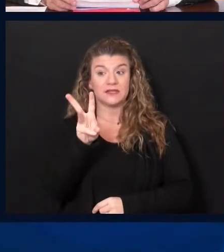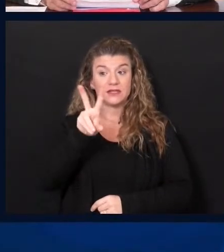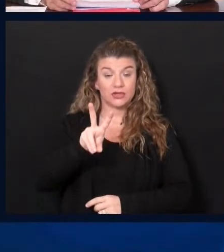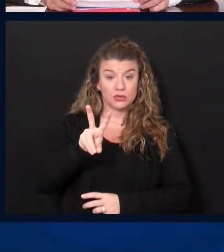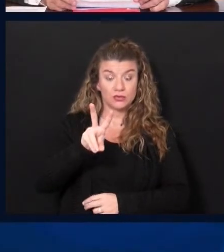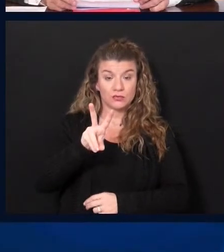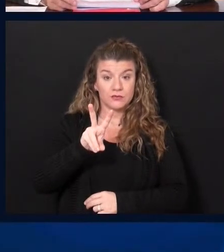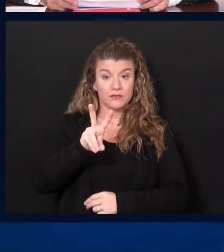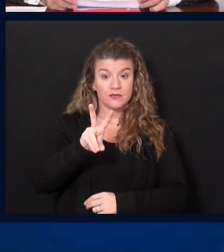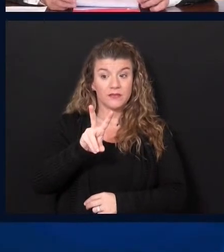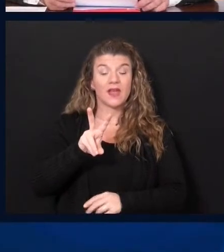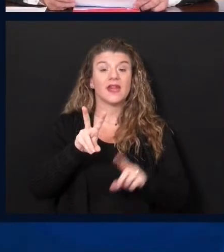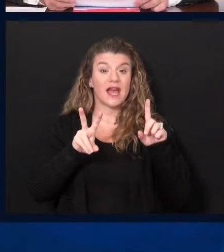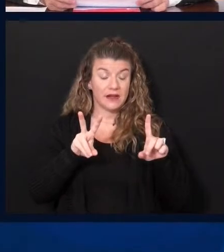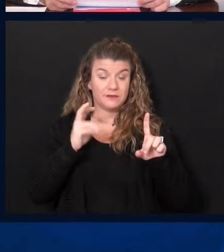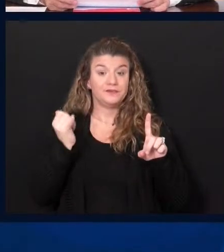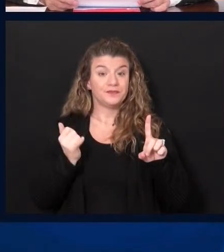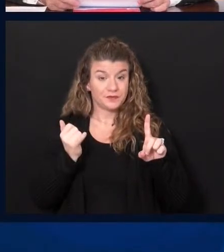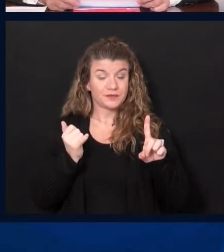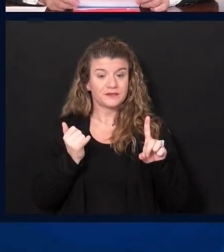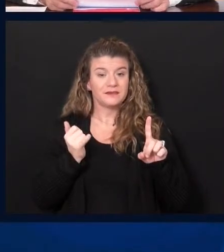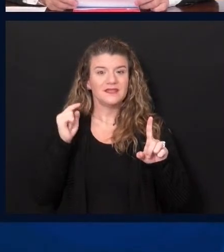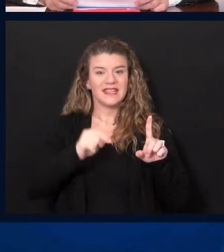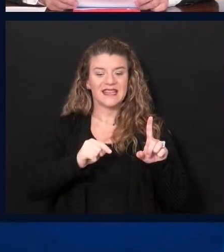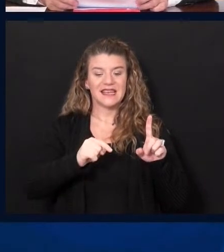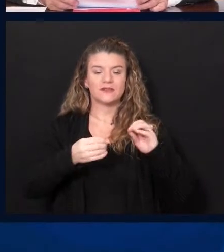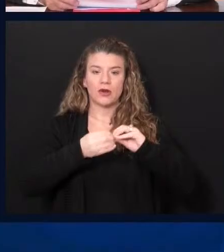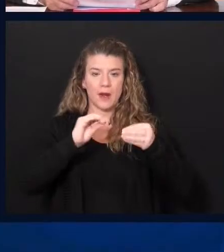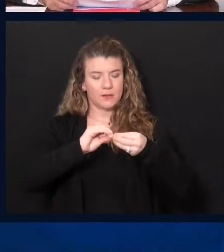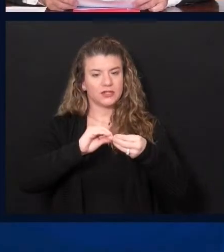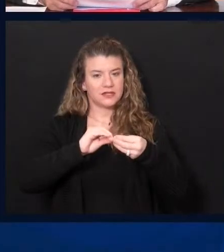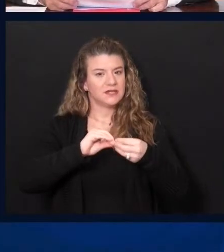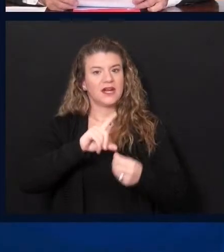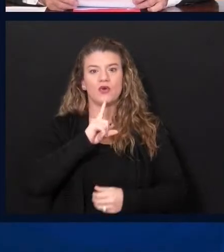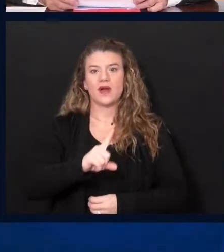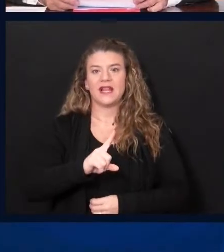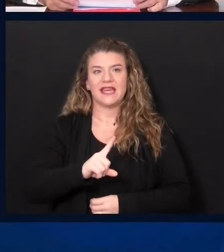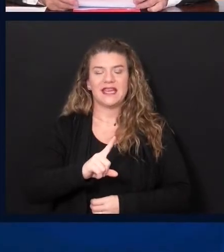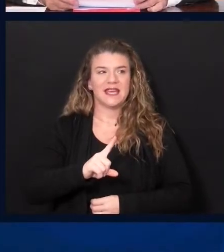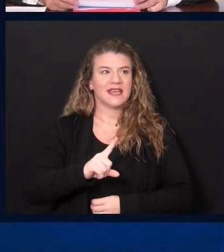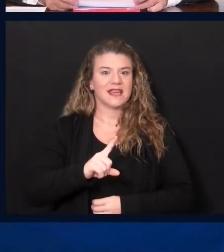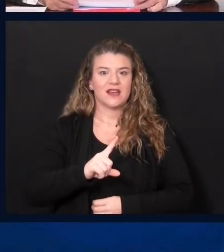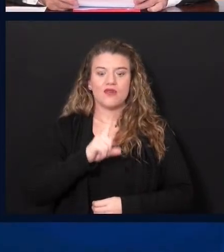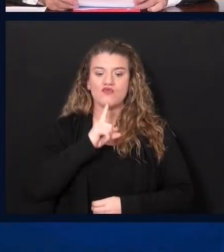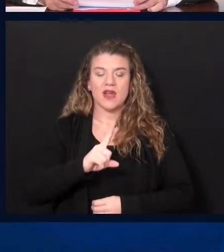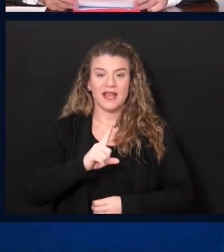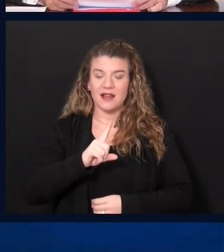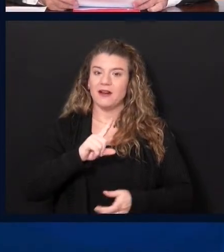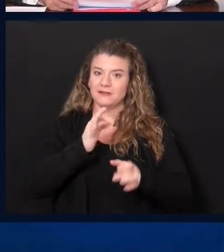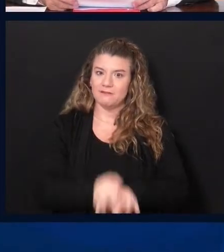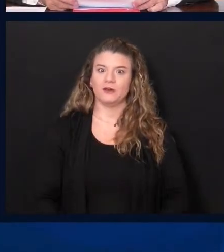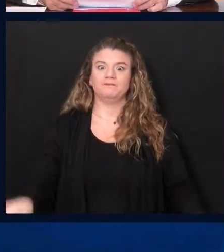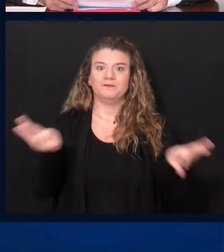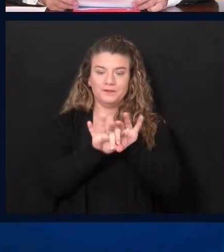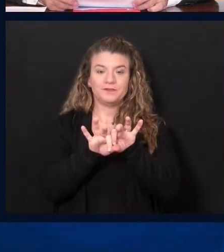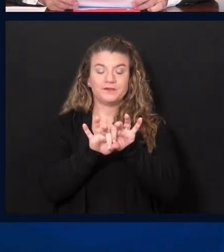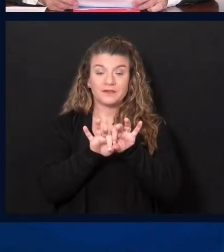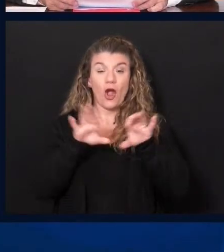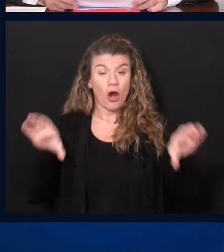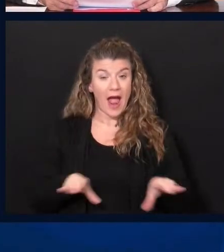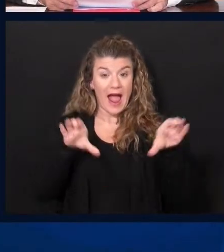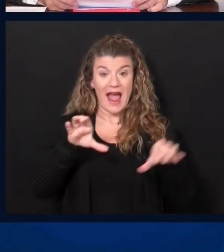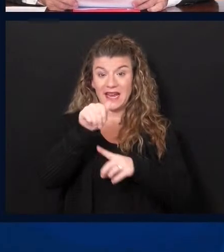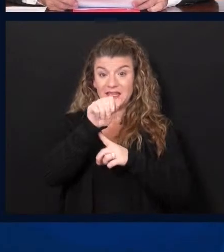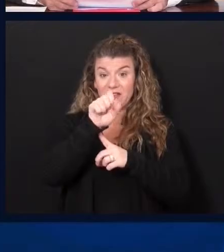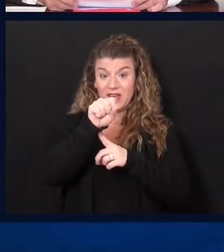5.62. Now, these are numbers that really, really, really mean something. Our active